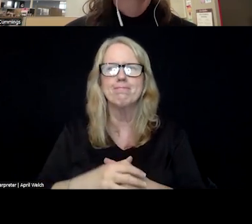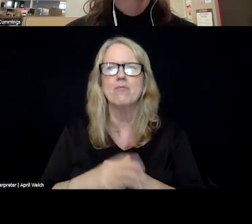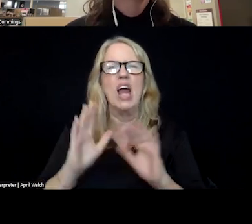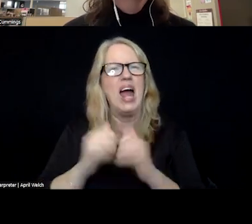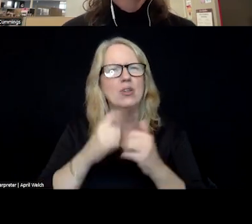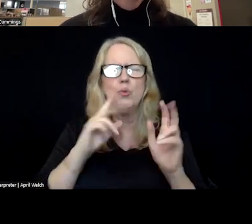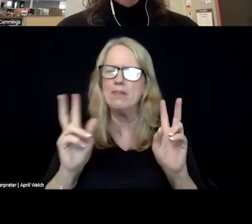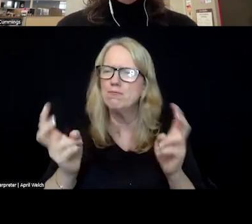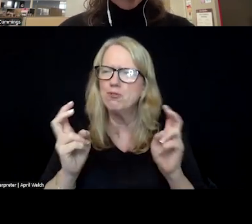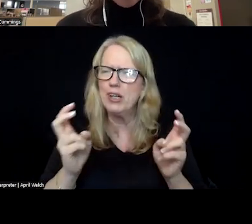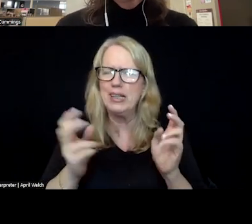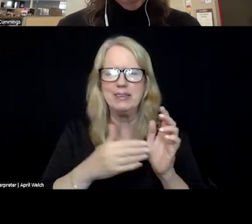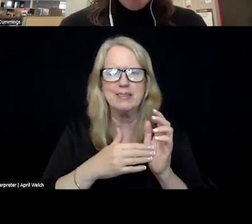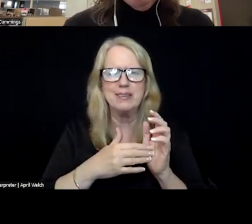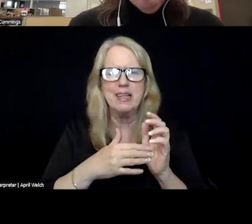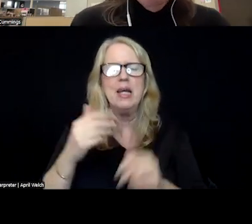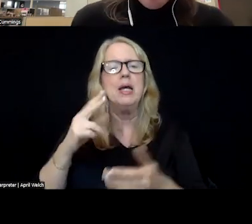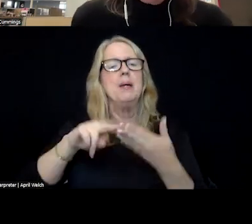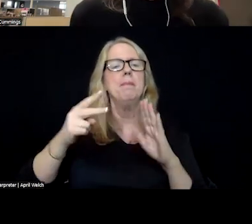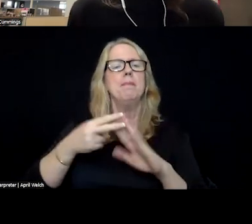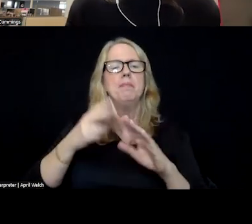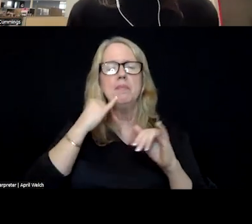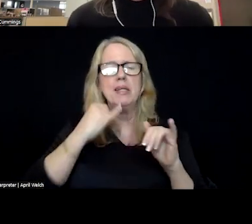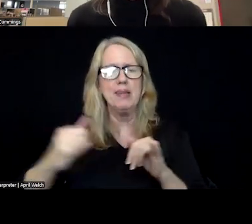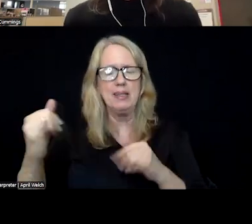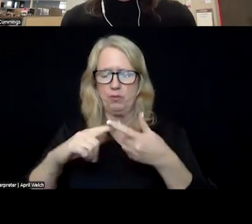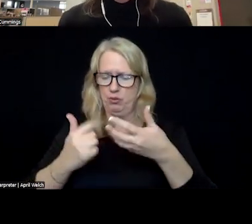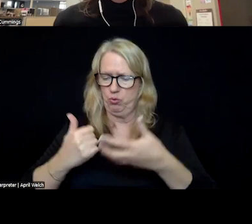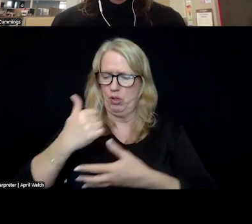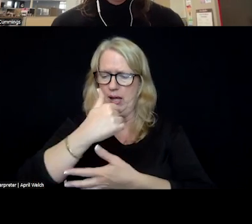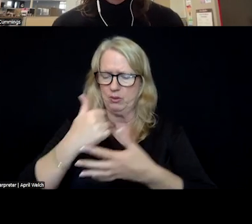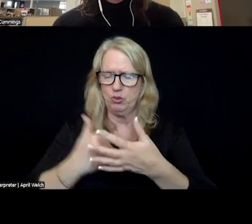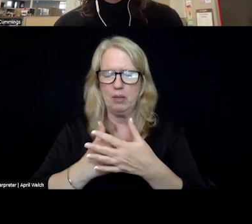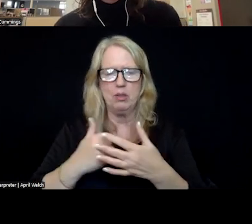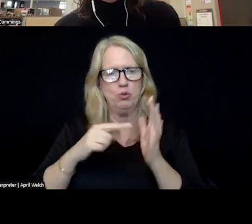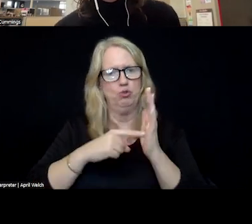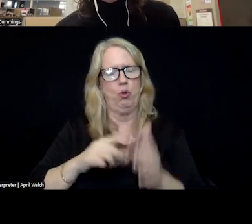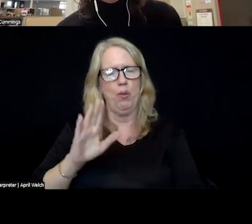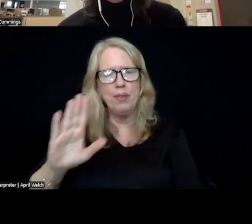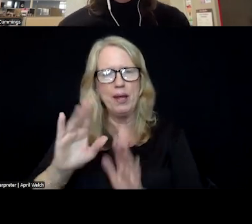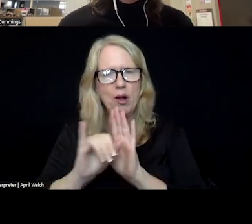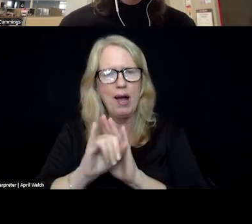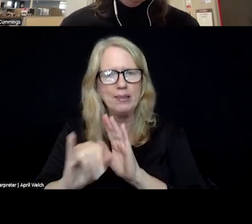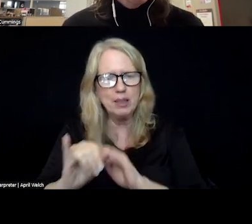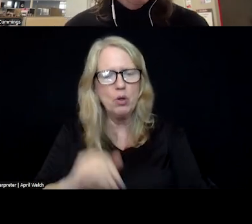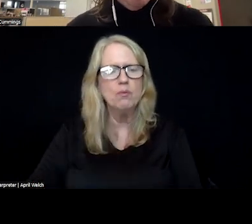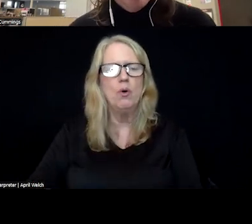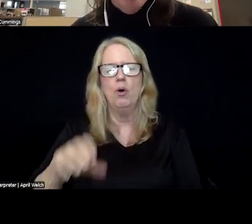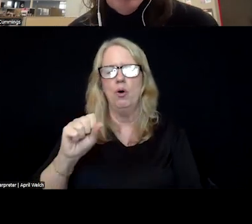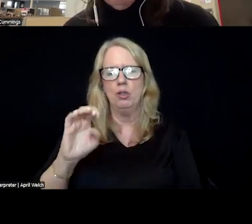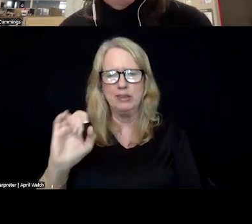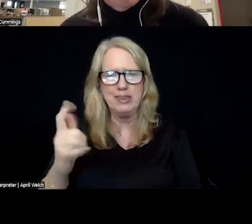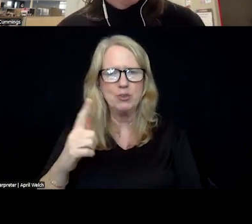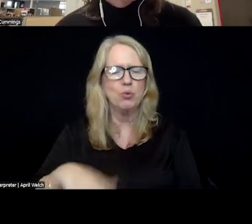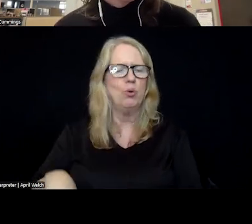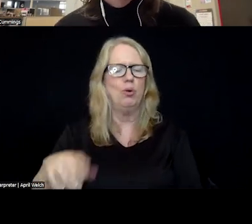phrase this? Individuals, when asked to rank key aspects of their identity, sexual orientation and gender